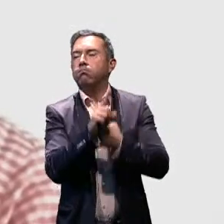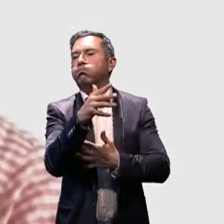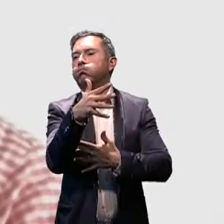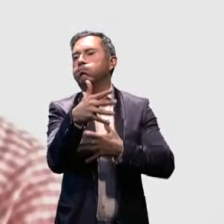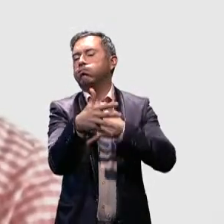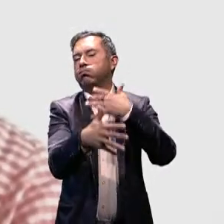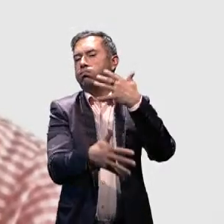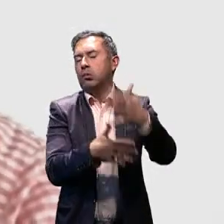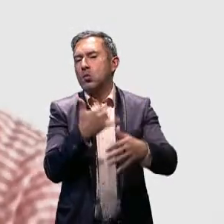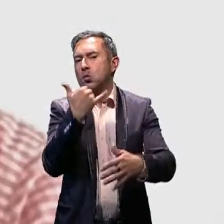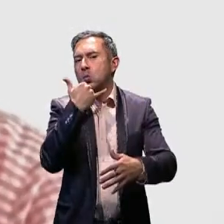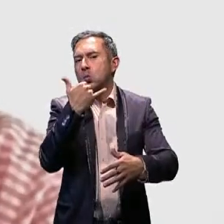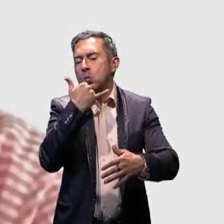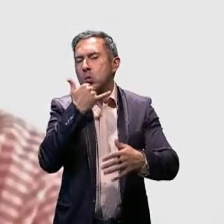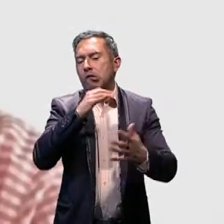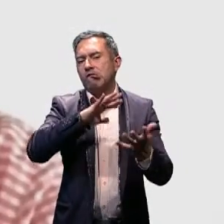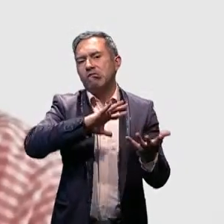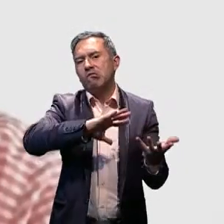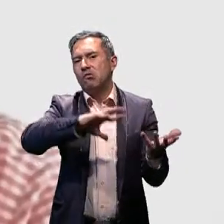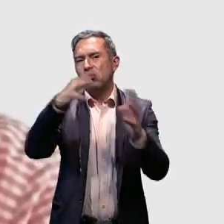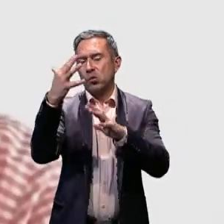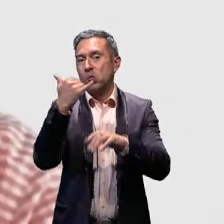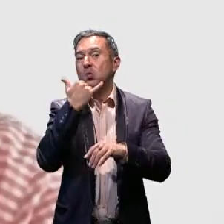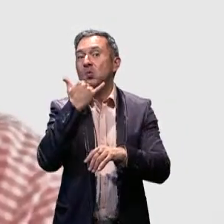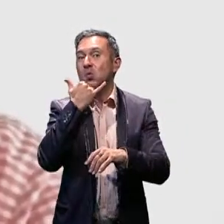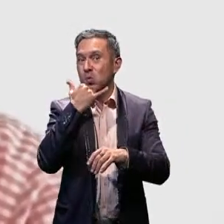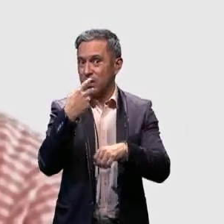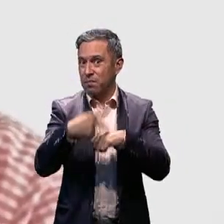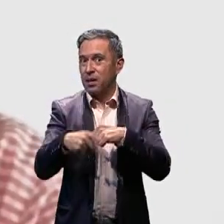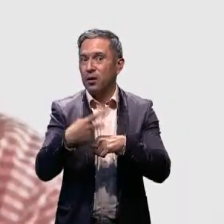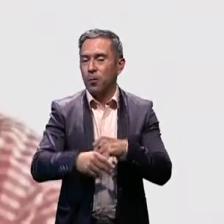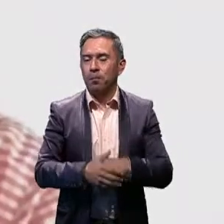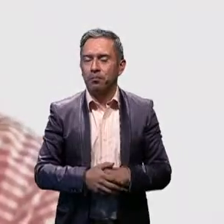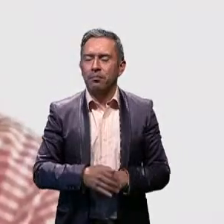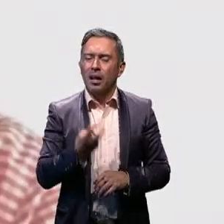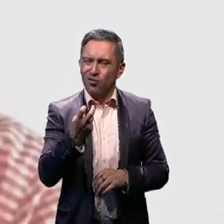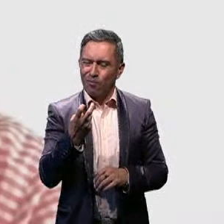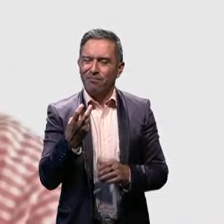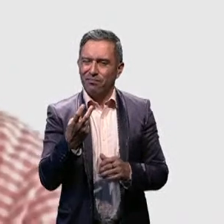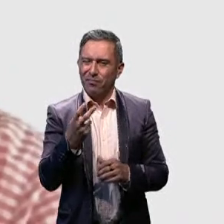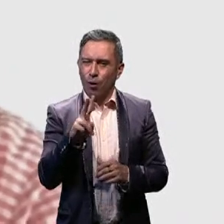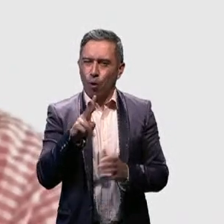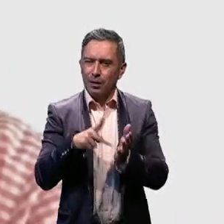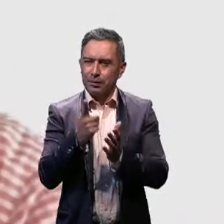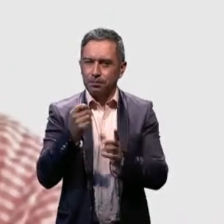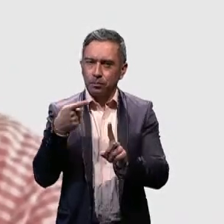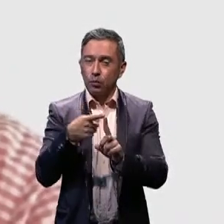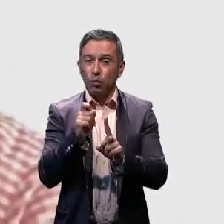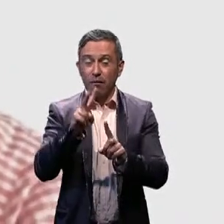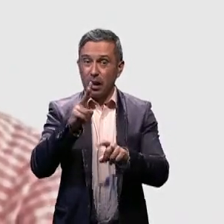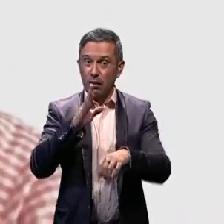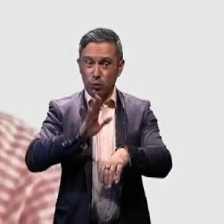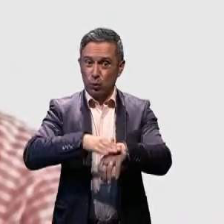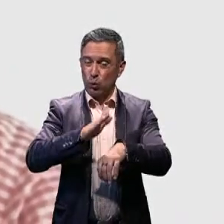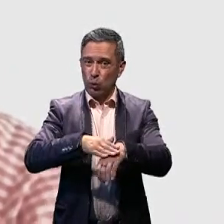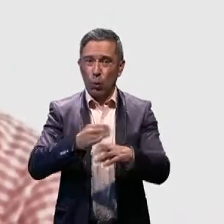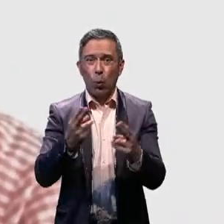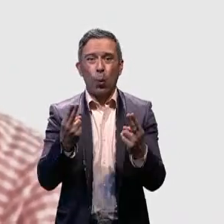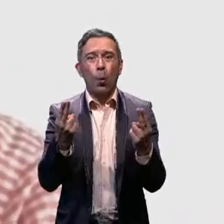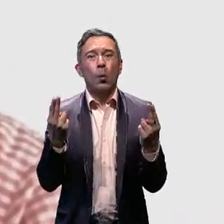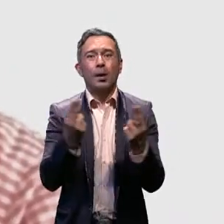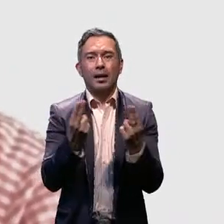regimes, of the states as institutional apparatus. Construir